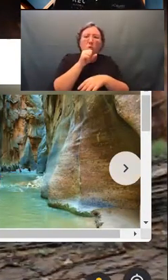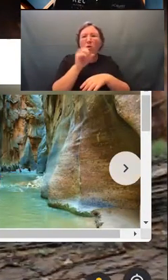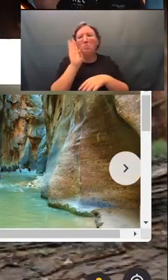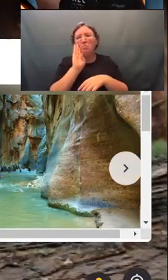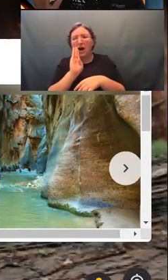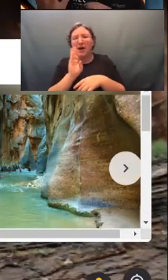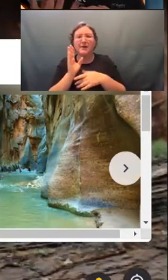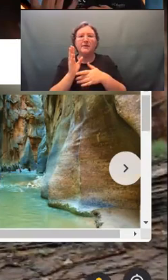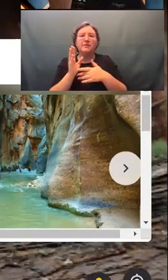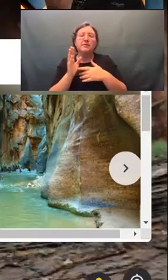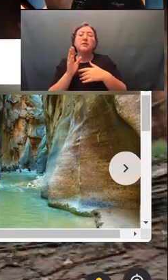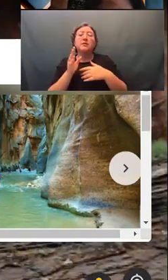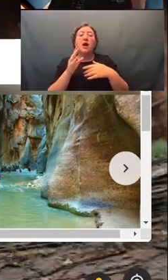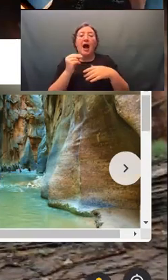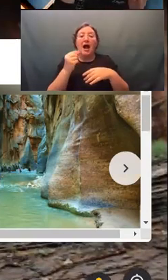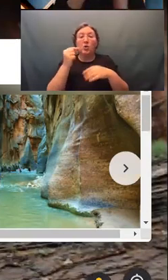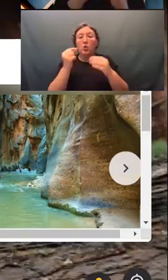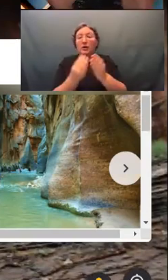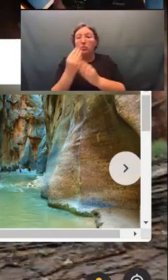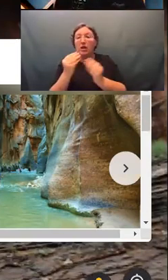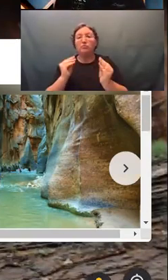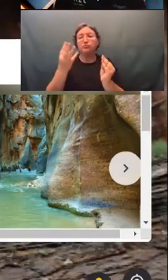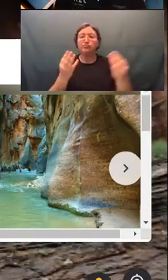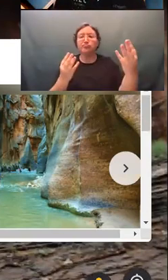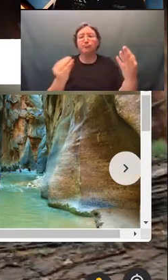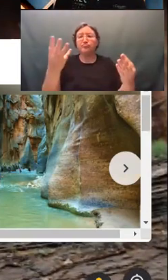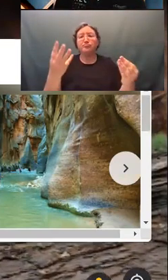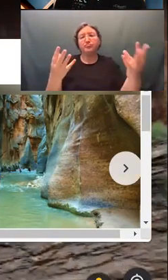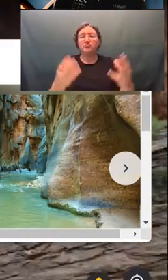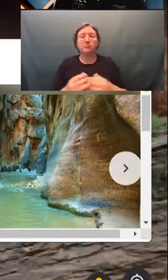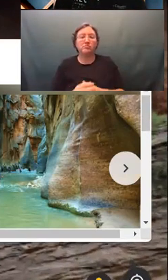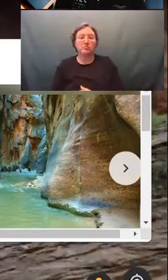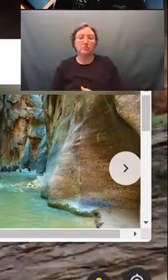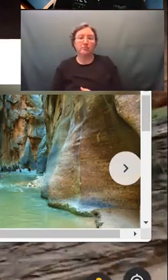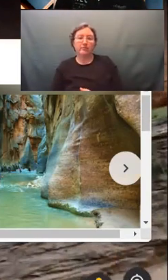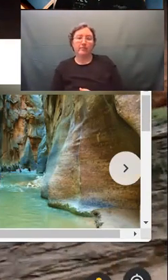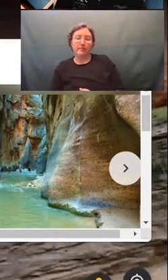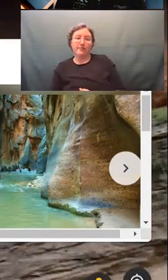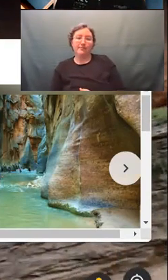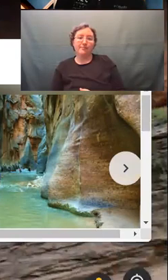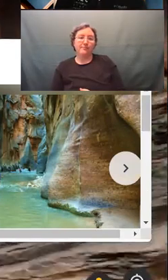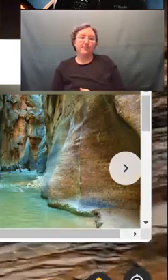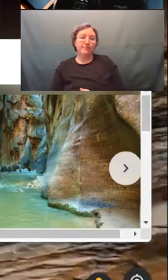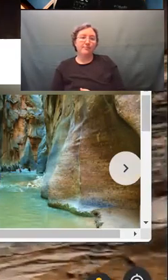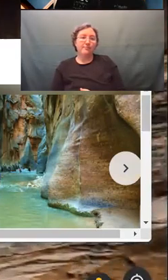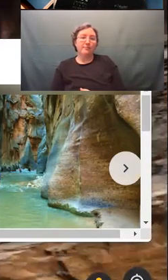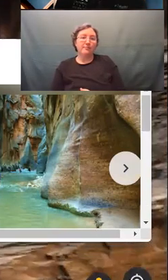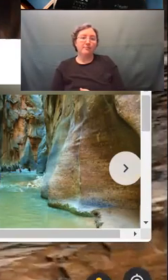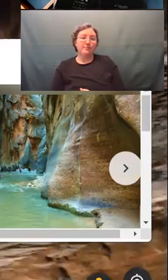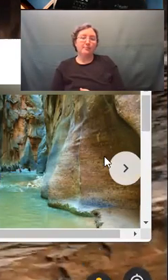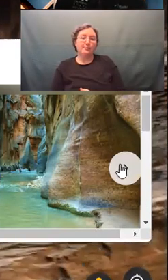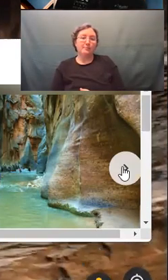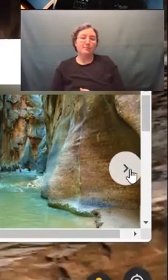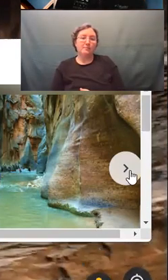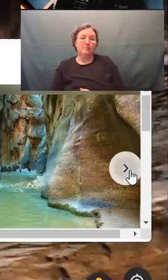and then you have the really green foliage kind of popping out with these really cool bursts of color. And